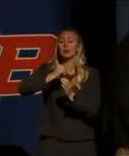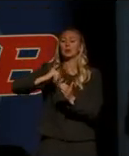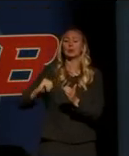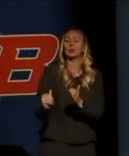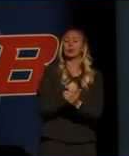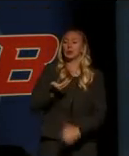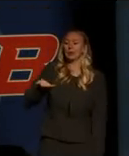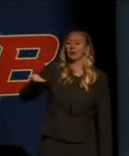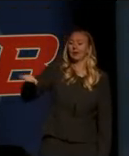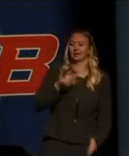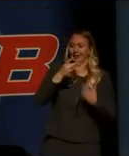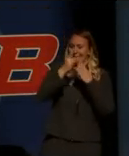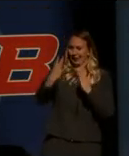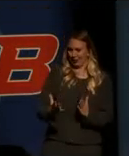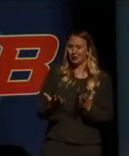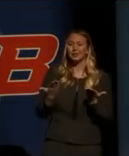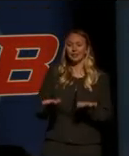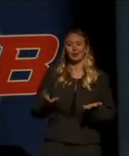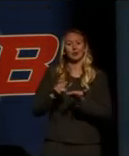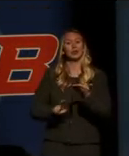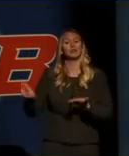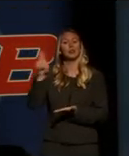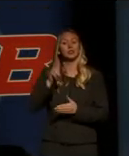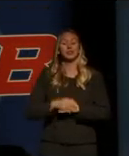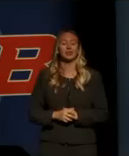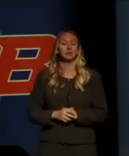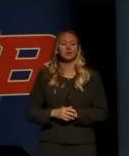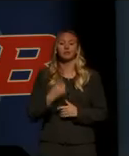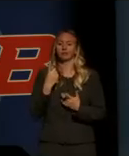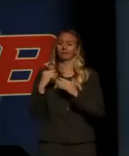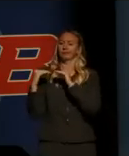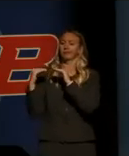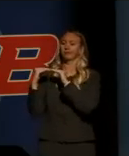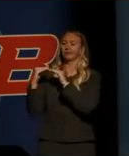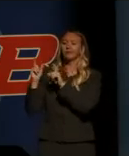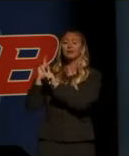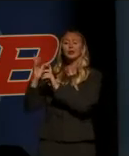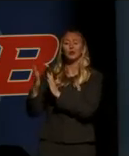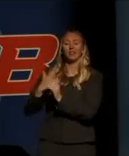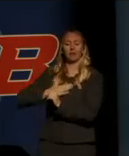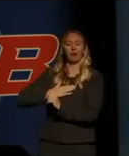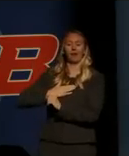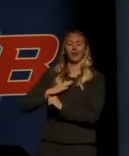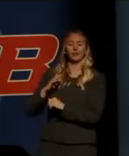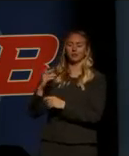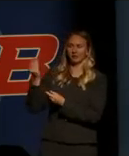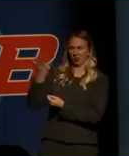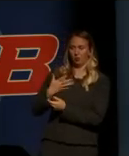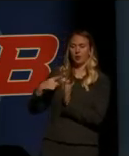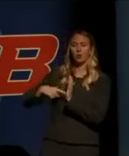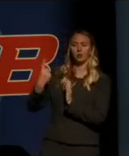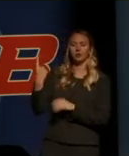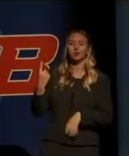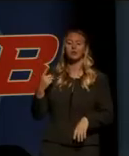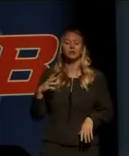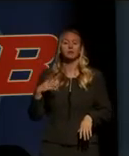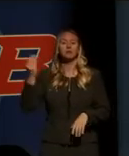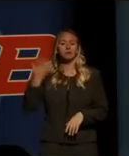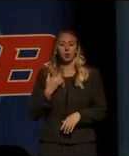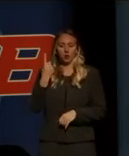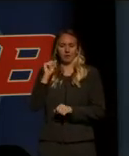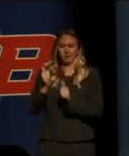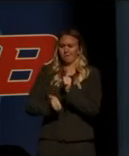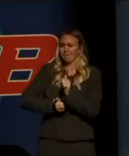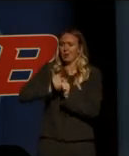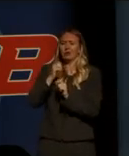the university. Somebody, a colleague, a mentor of mine, told me once that one of the greatest things leadership